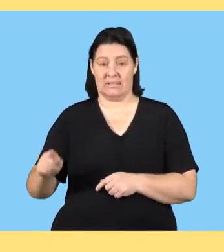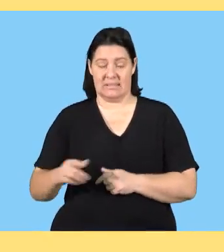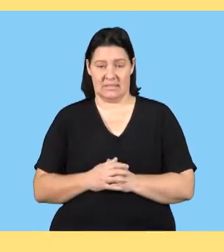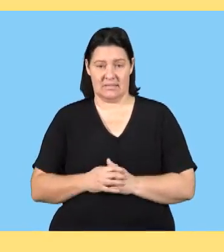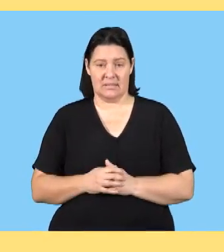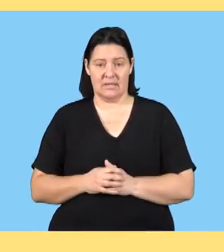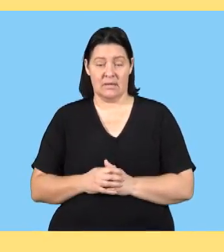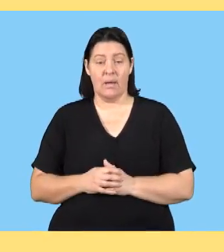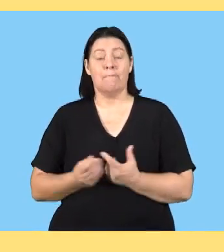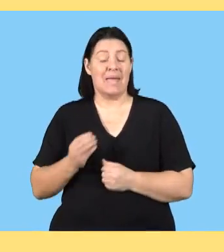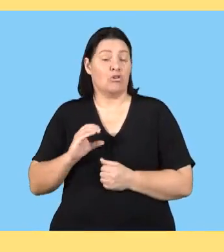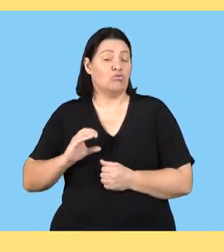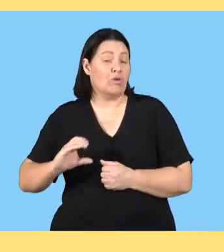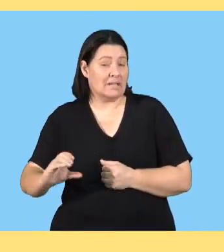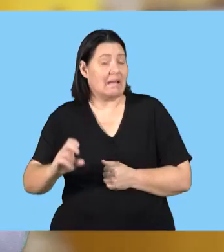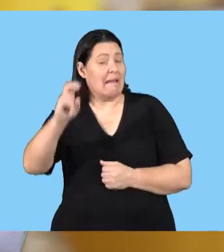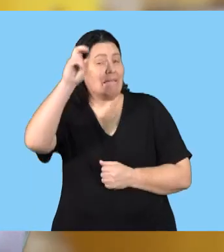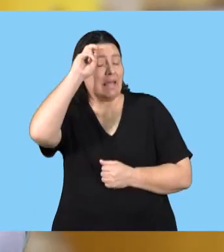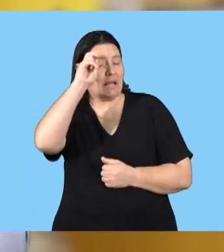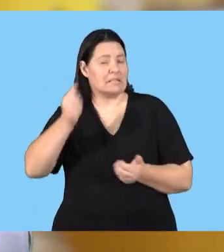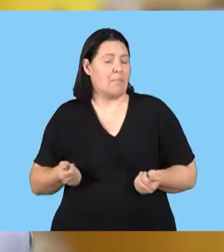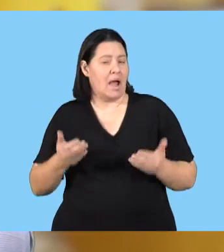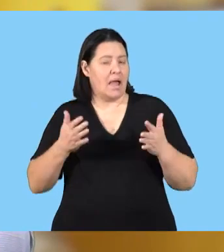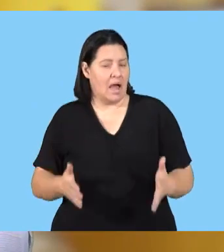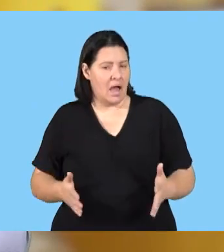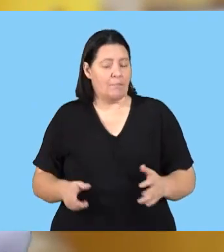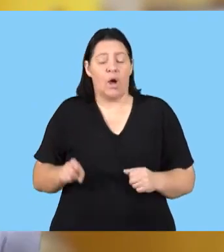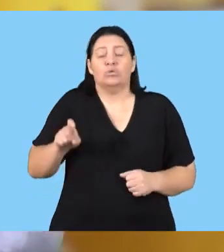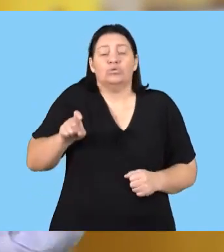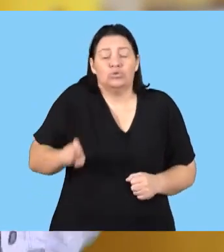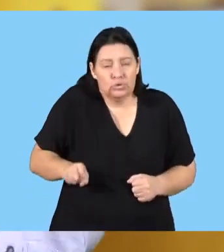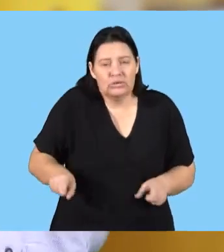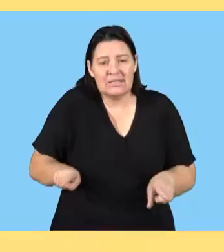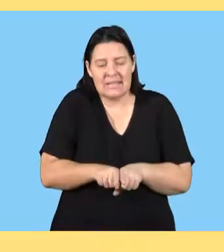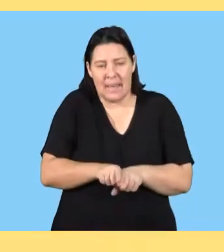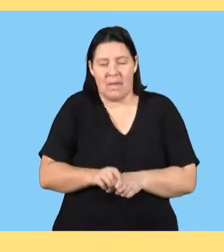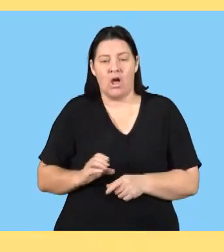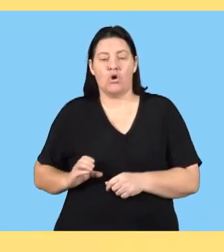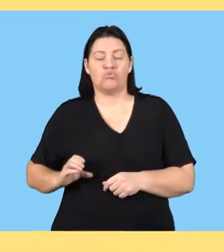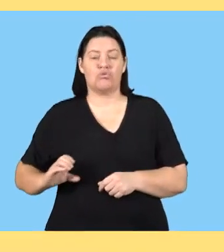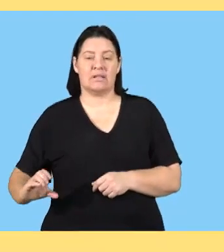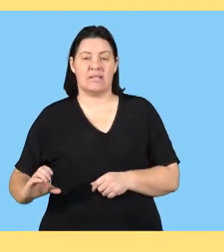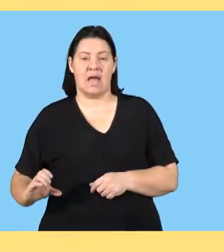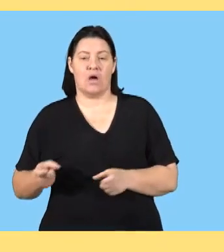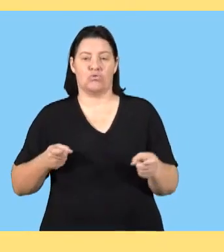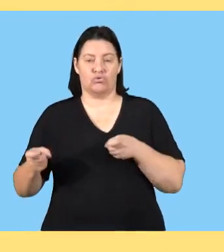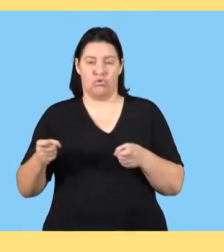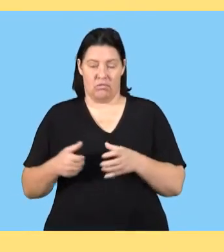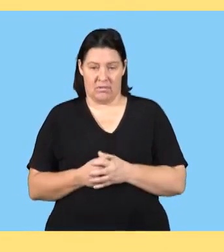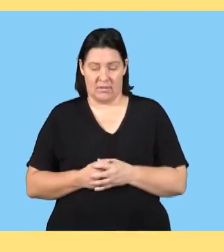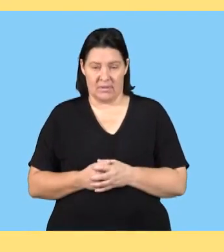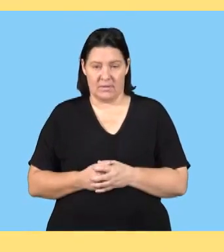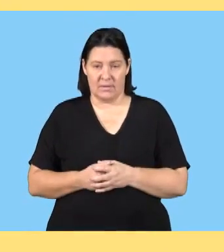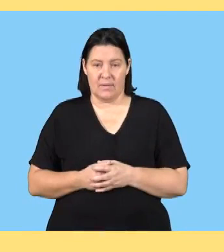280. The moment I credit King Suppliers, I should also credit the creditor's